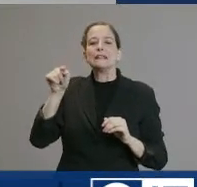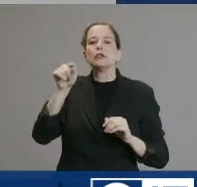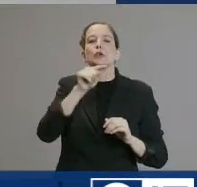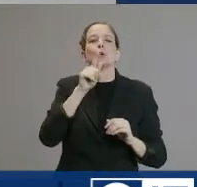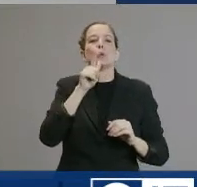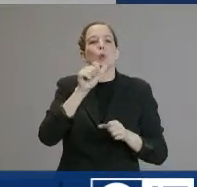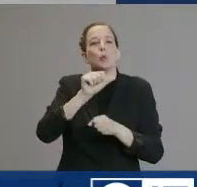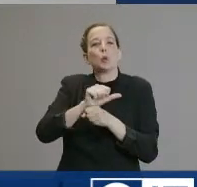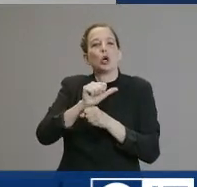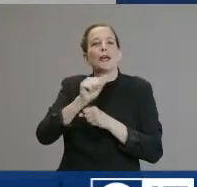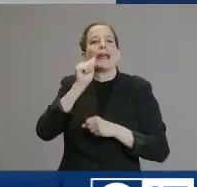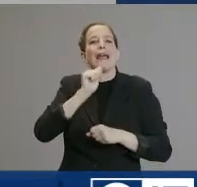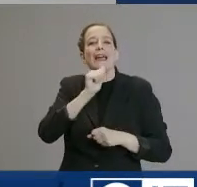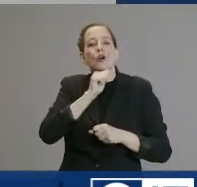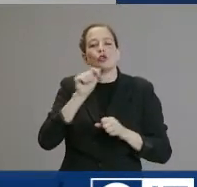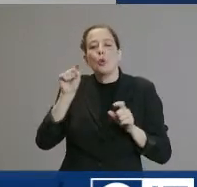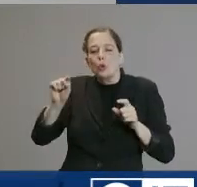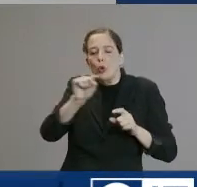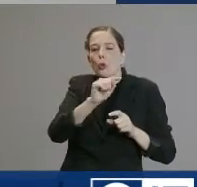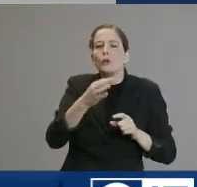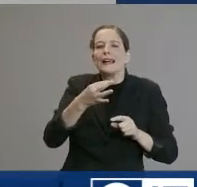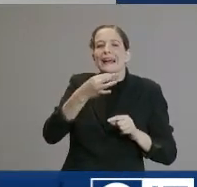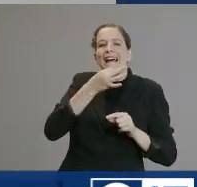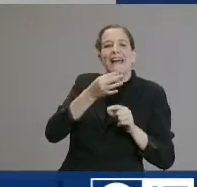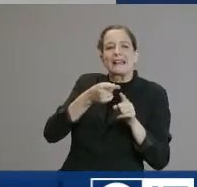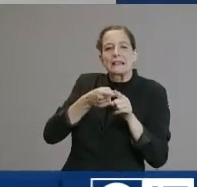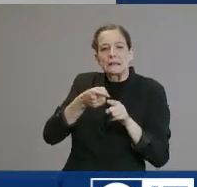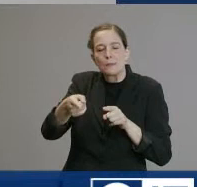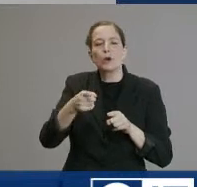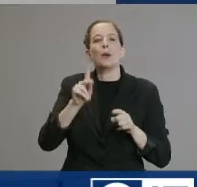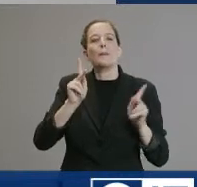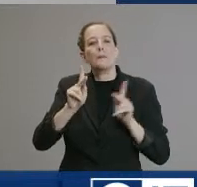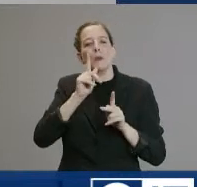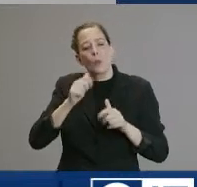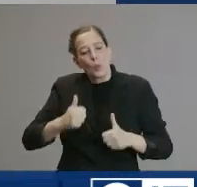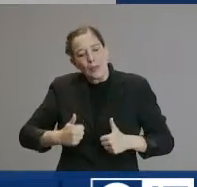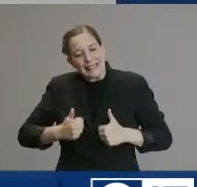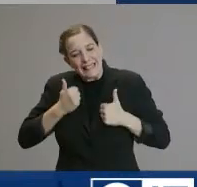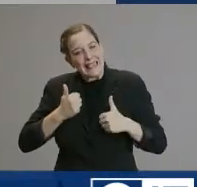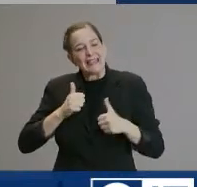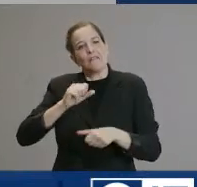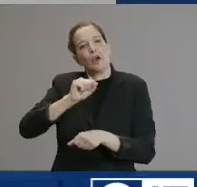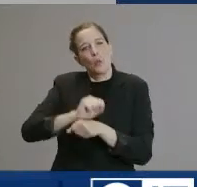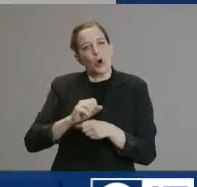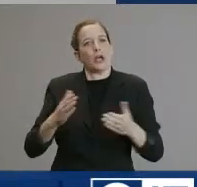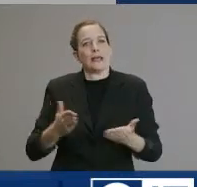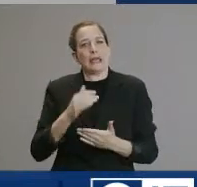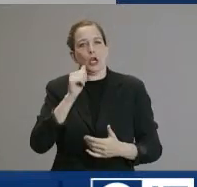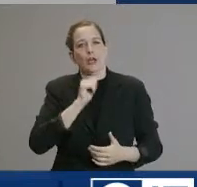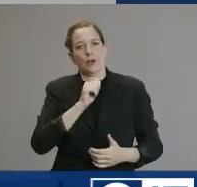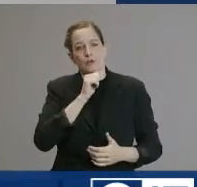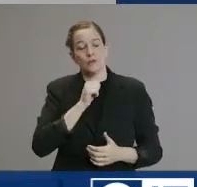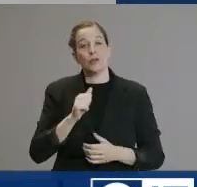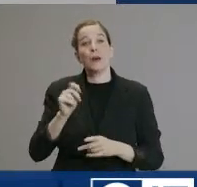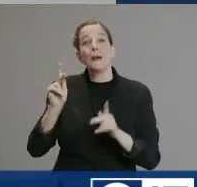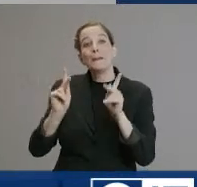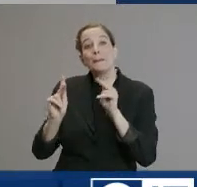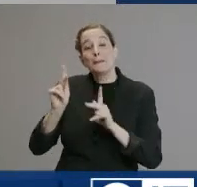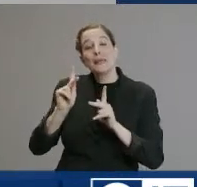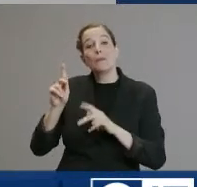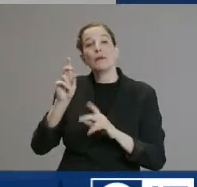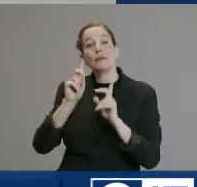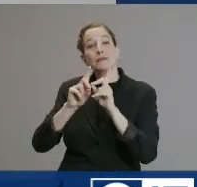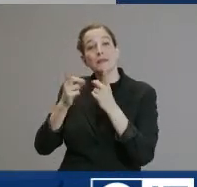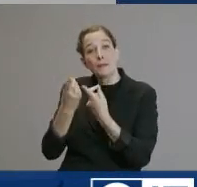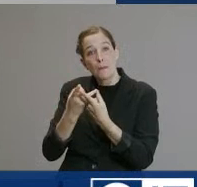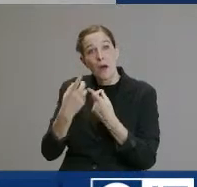every day, that have helped navigate through this so far. The good people at the Department of Health Services, along with Dr. Christ,